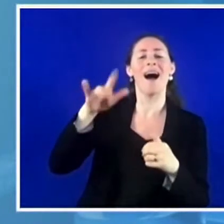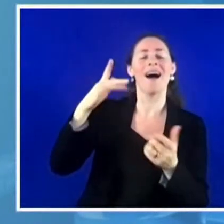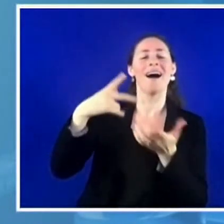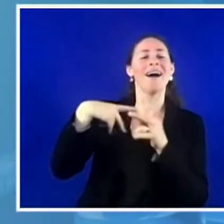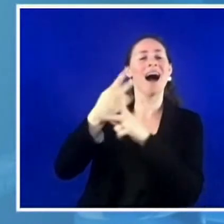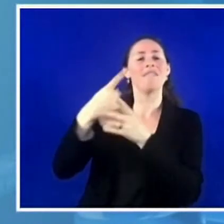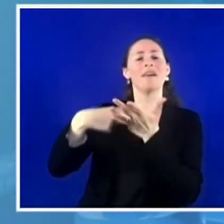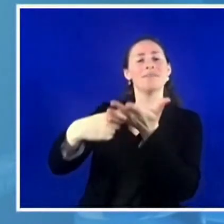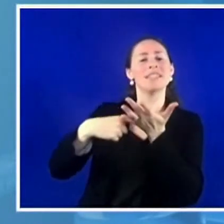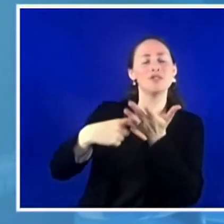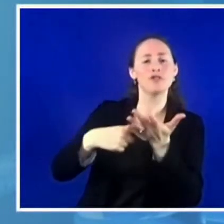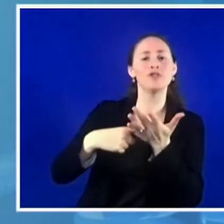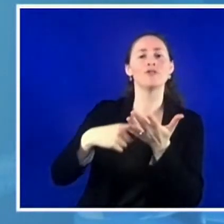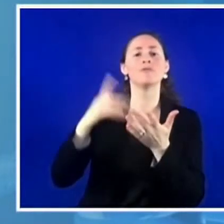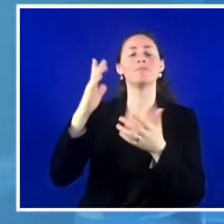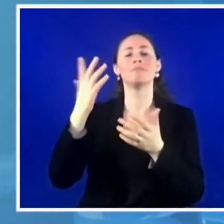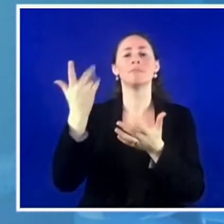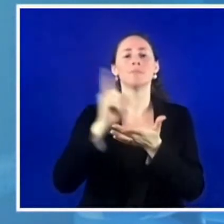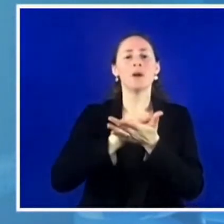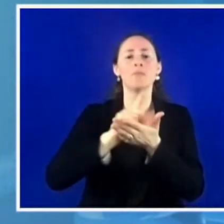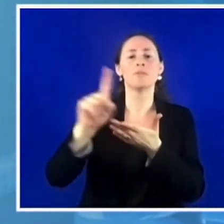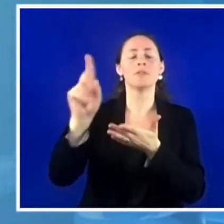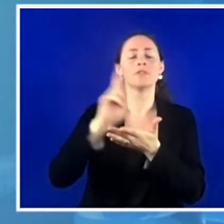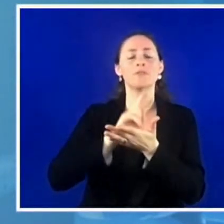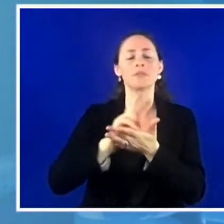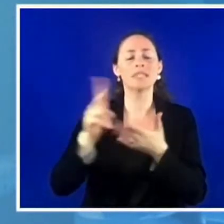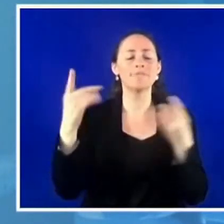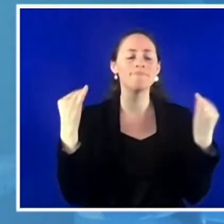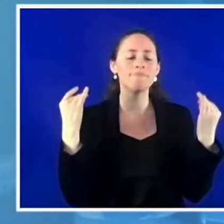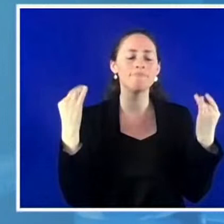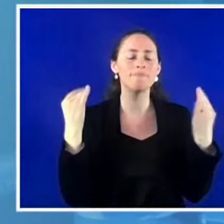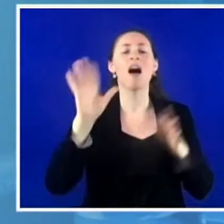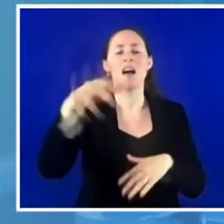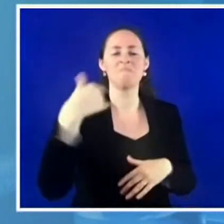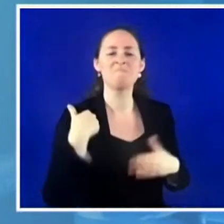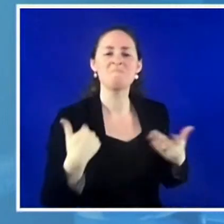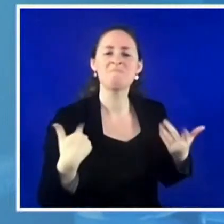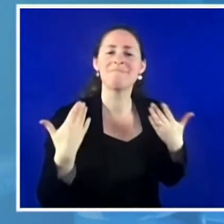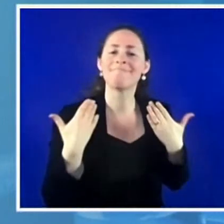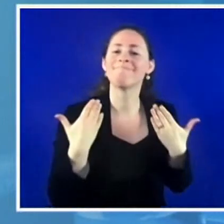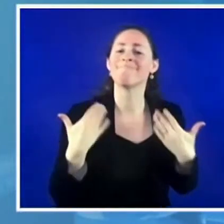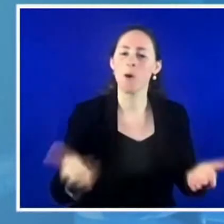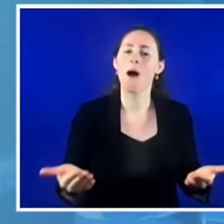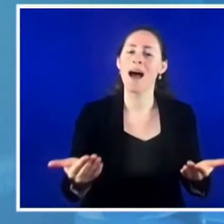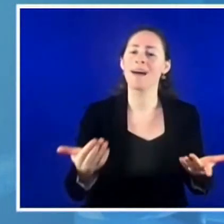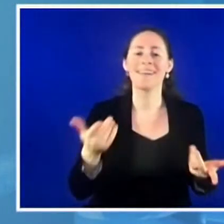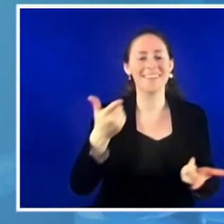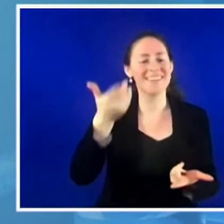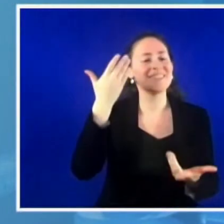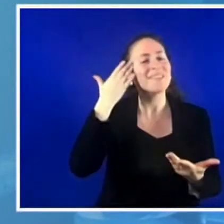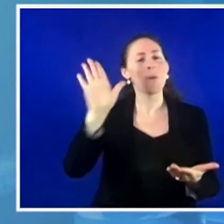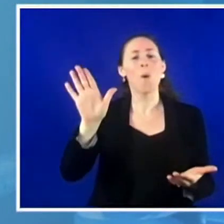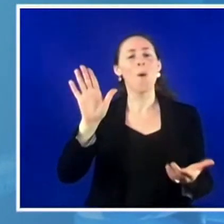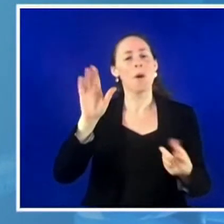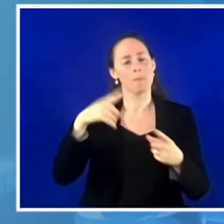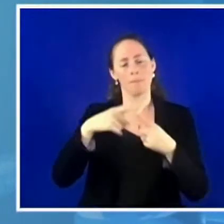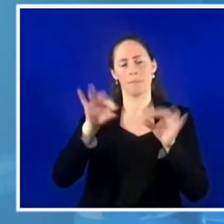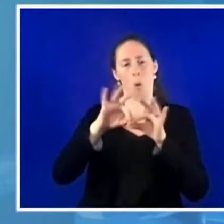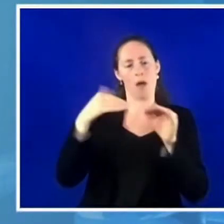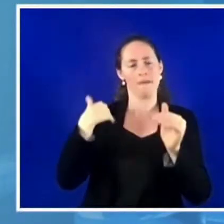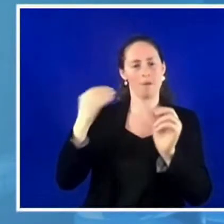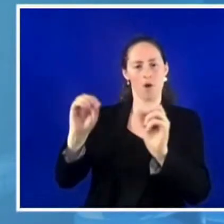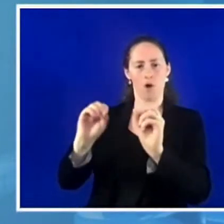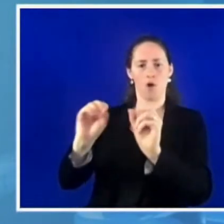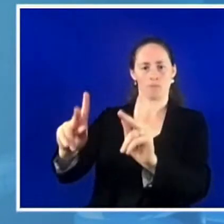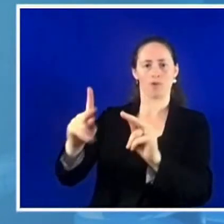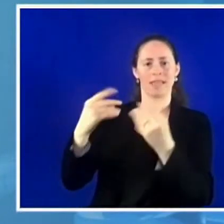and say, okay, I decided to get vaccinated. So you just never know when giving people permission to have that conversation, to think